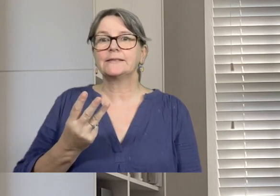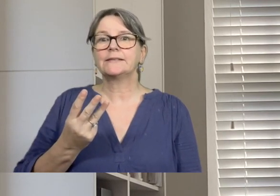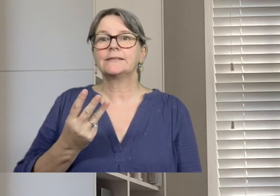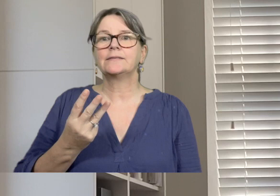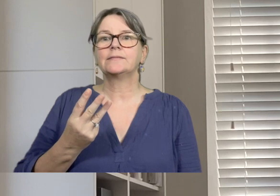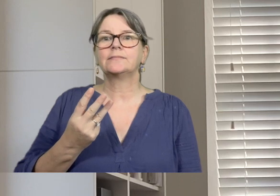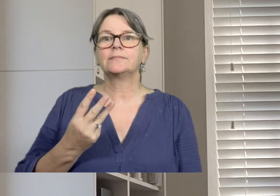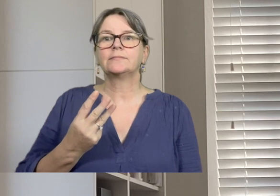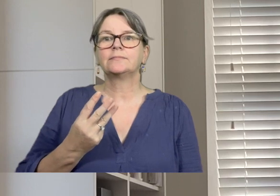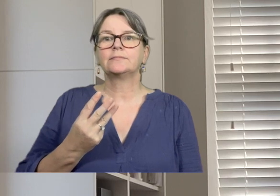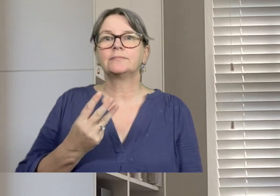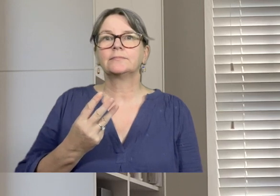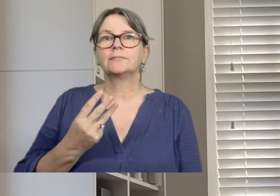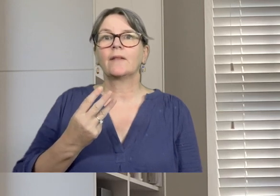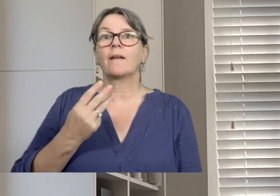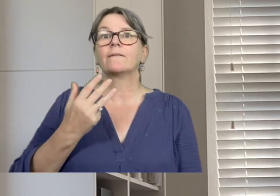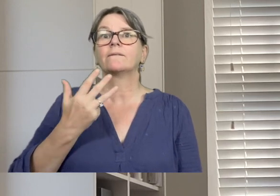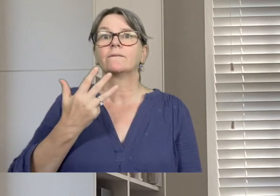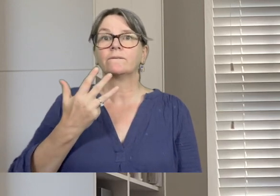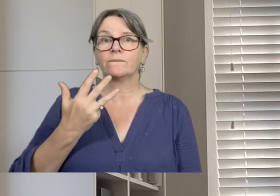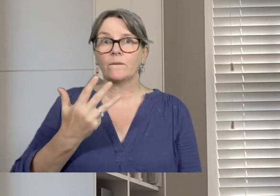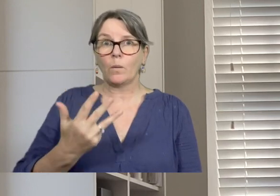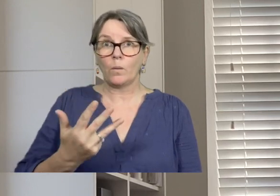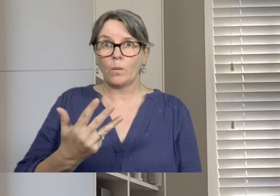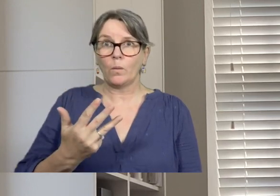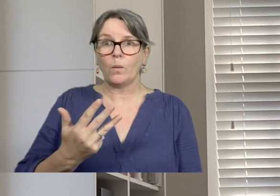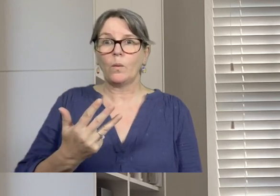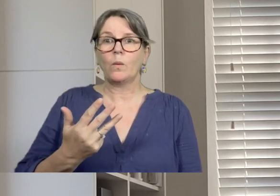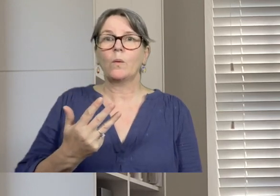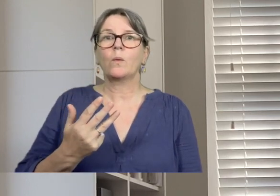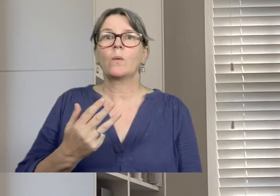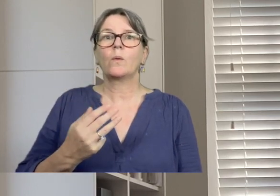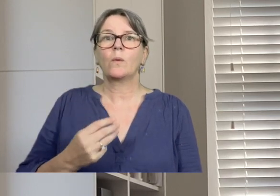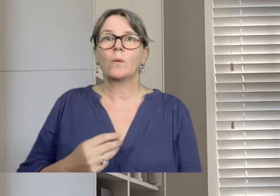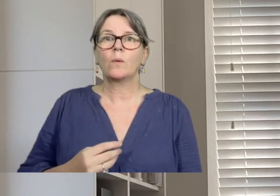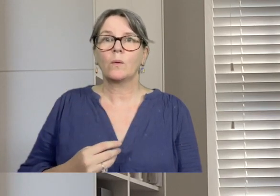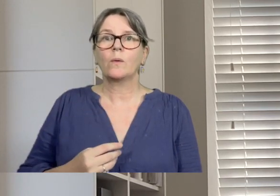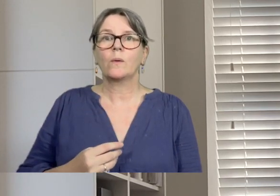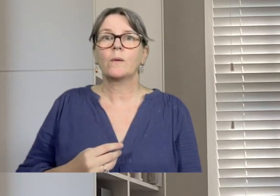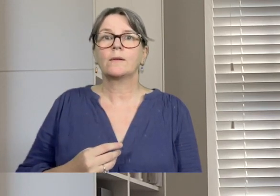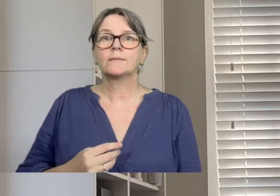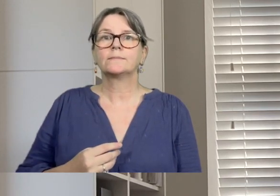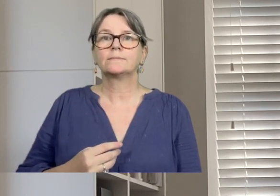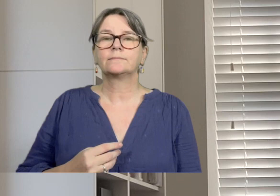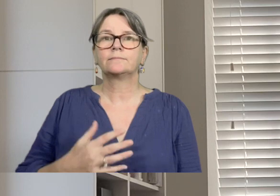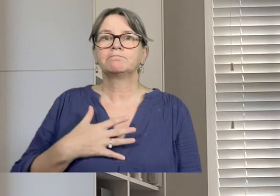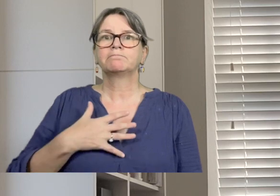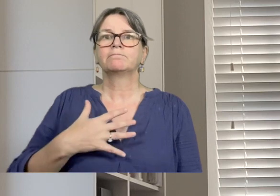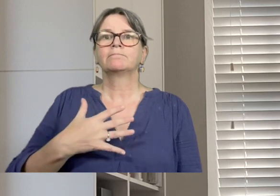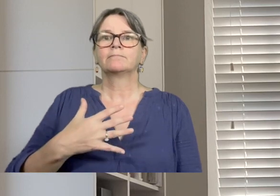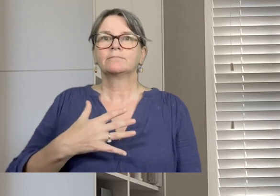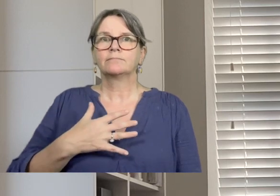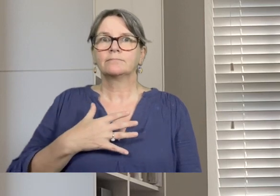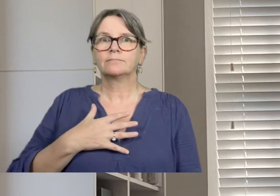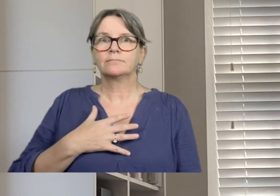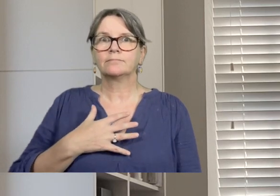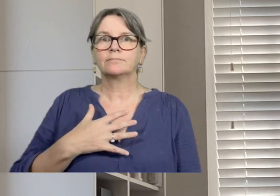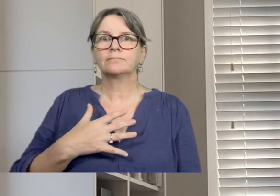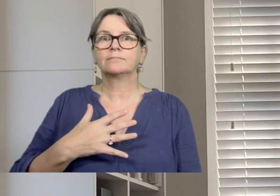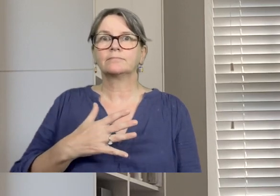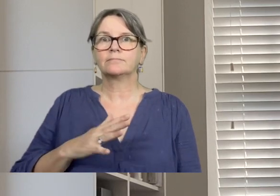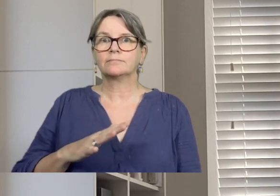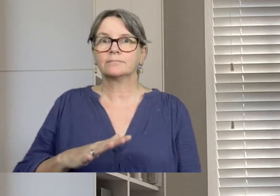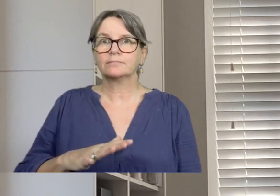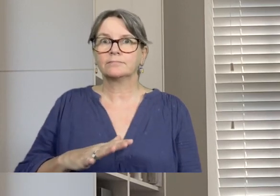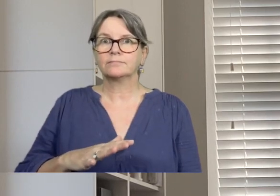and 3, last one, and 4. Nice. And then all together, so fingers